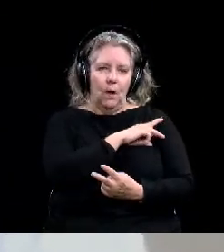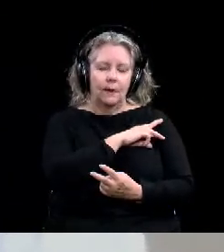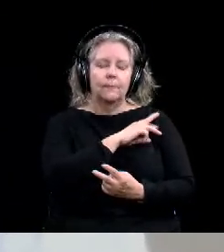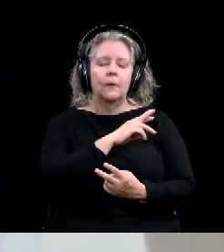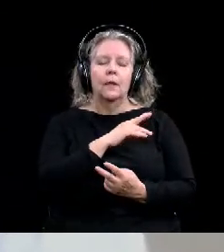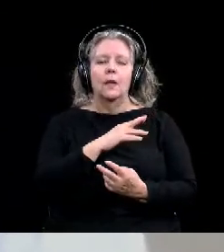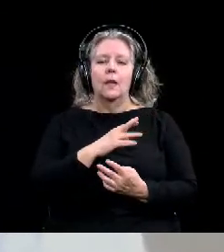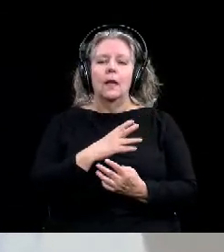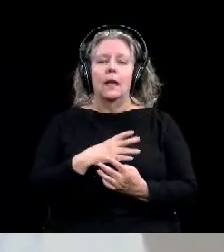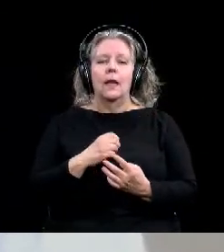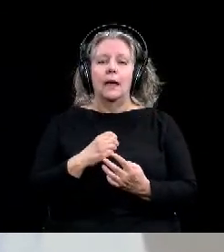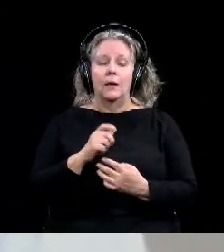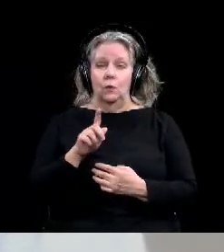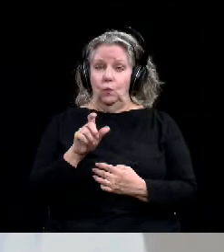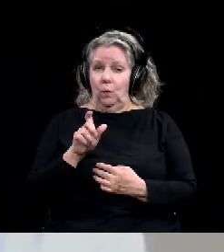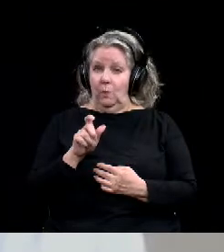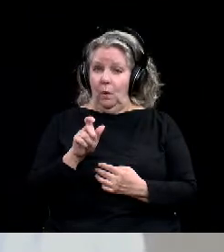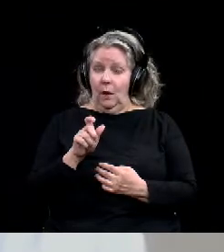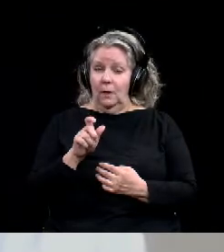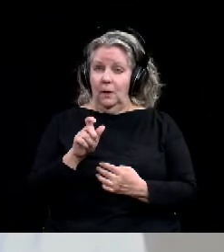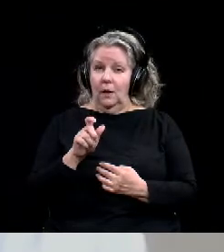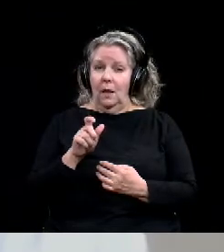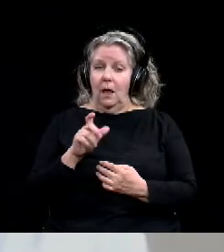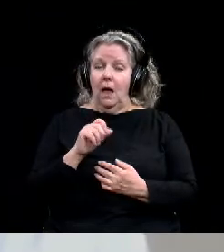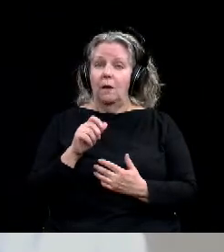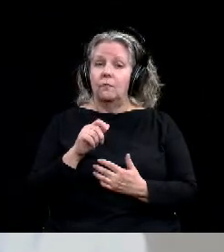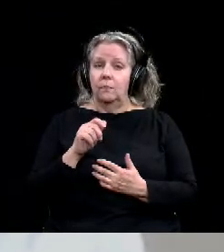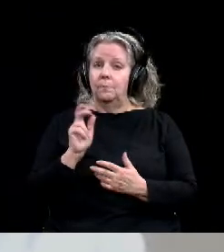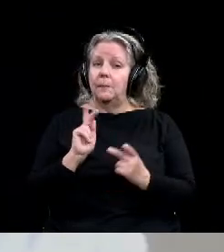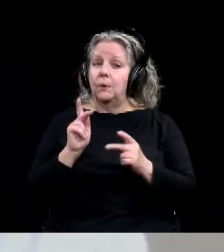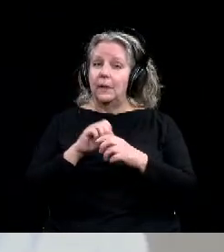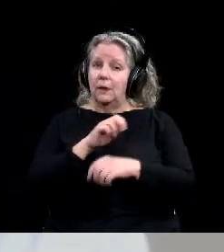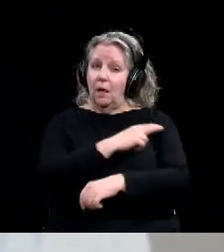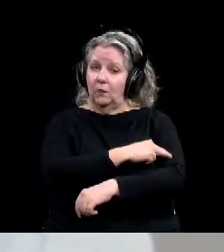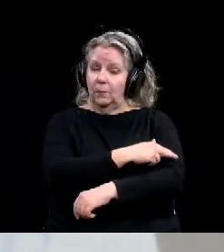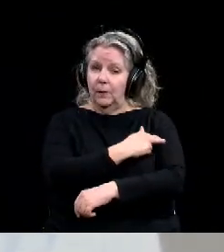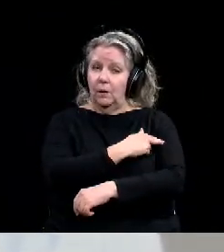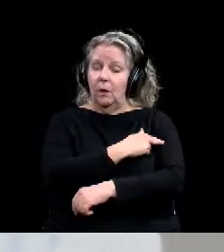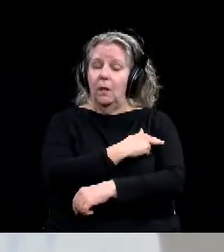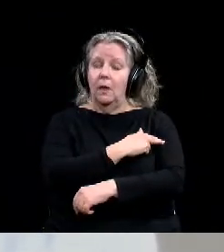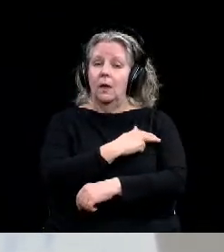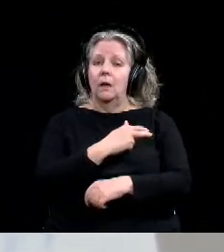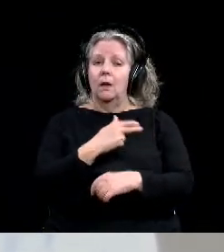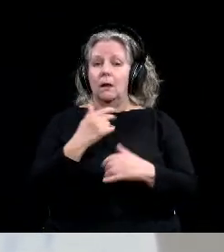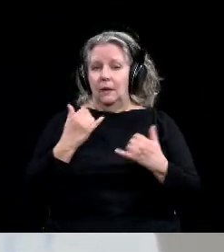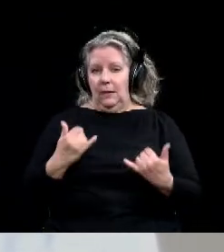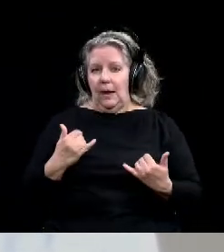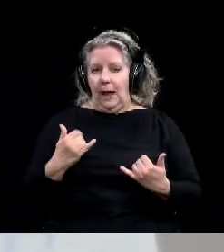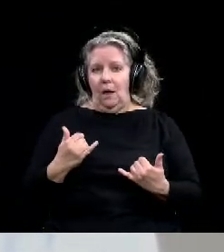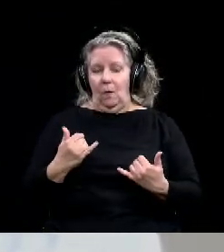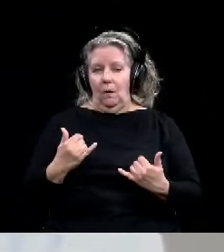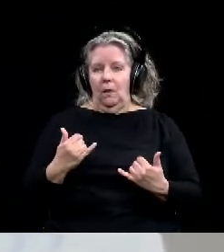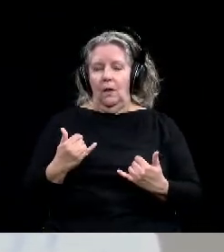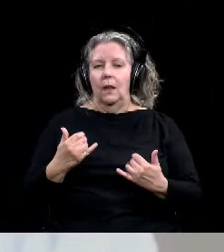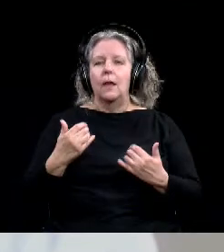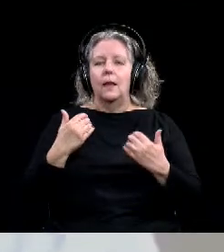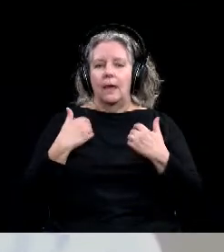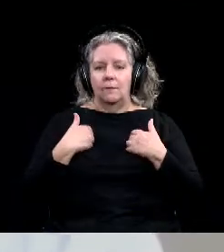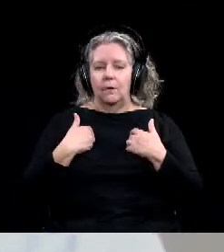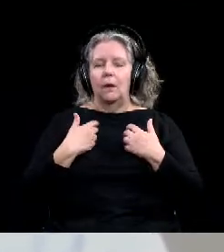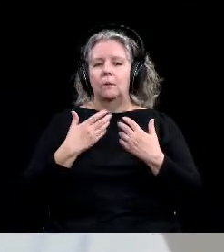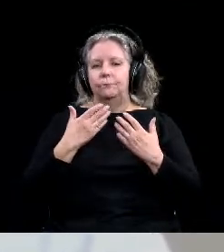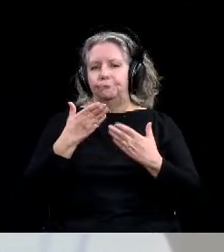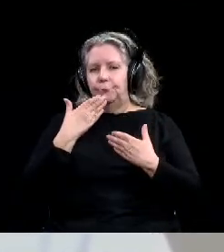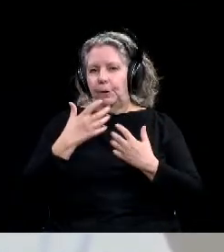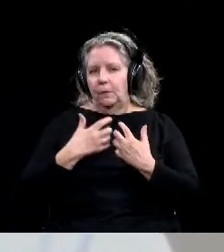hospitalized with COVID-19 are currently receiving ventilator support. Incidentally, I think it's clear,